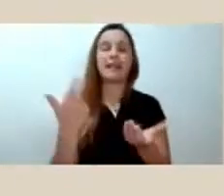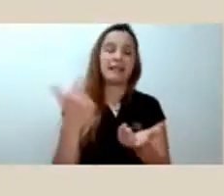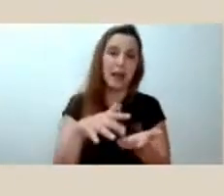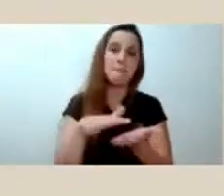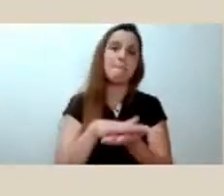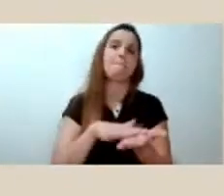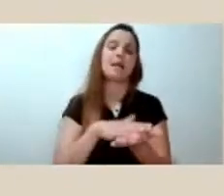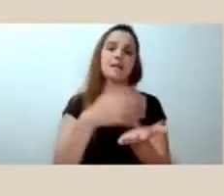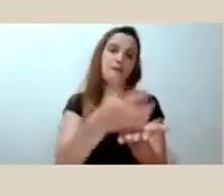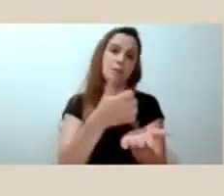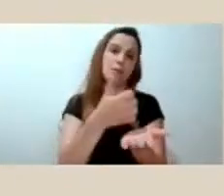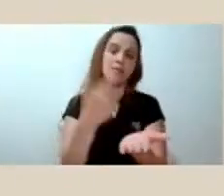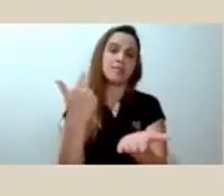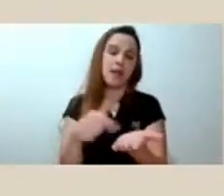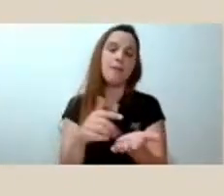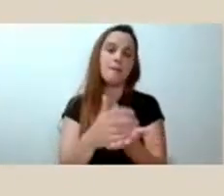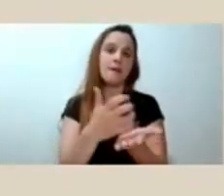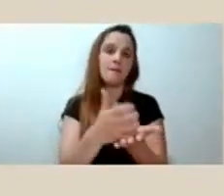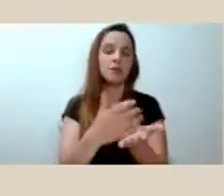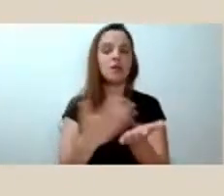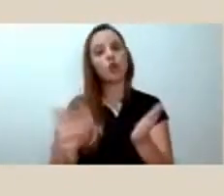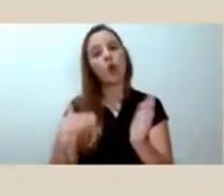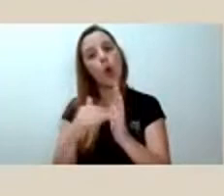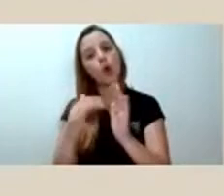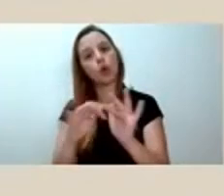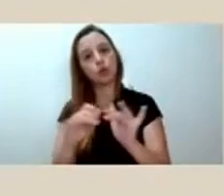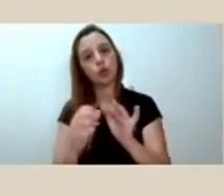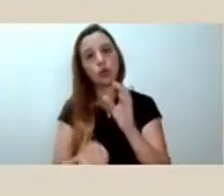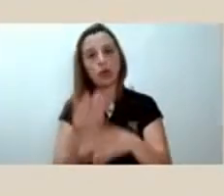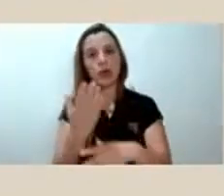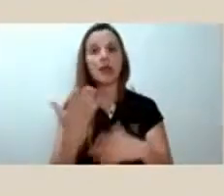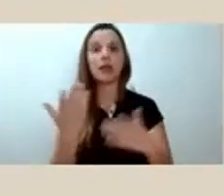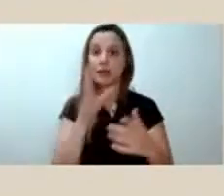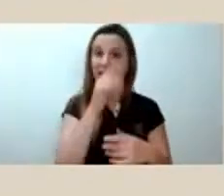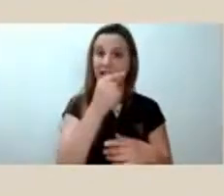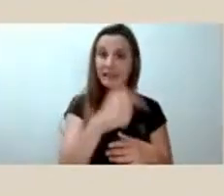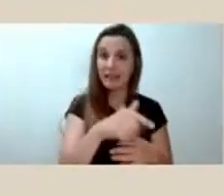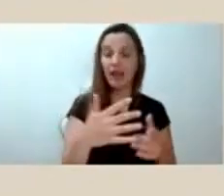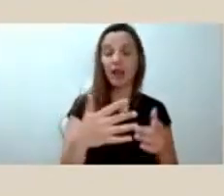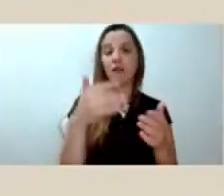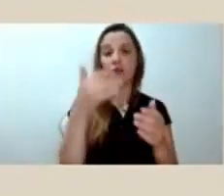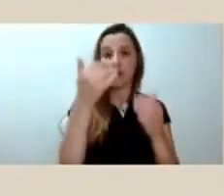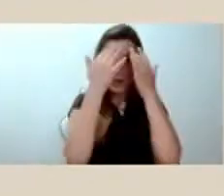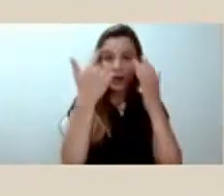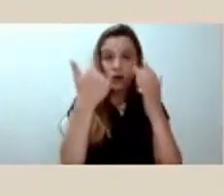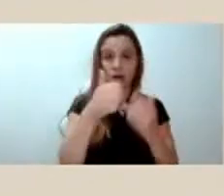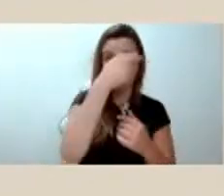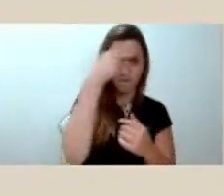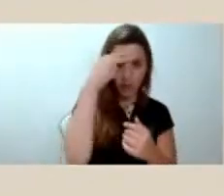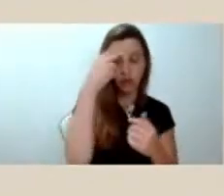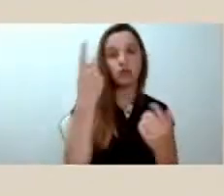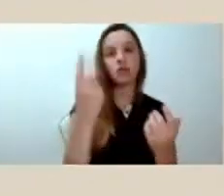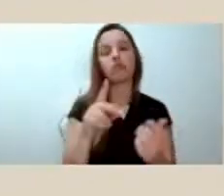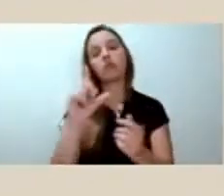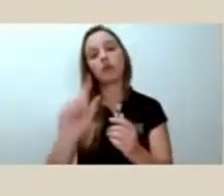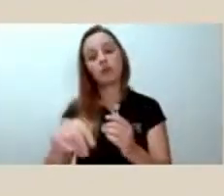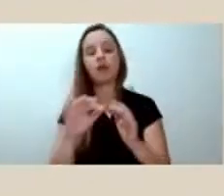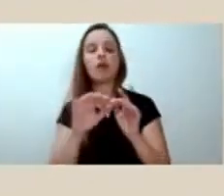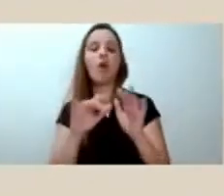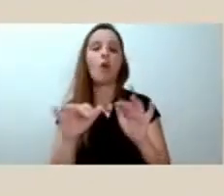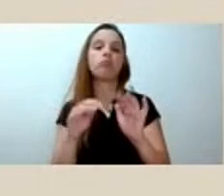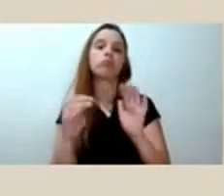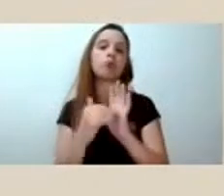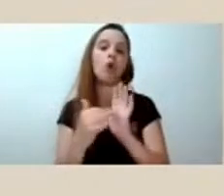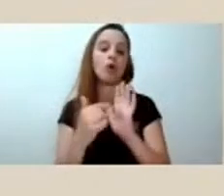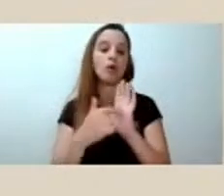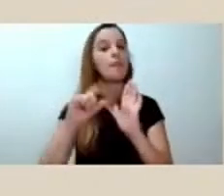is biased, the algorithms are going to be biased. So I think that we've been realizing this and